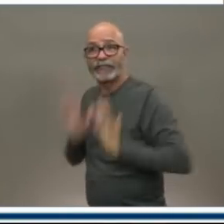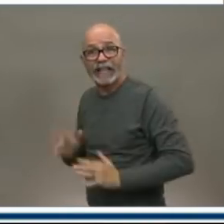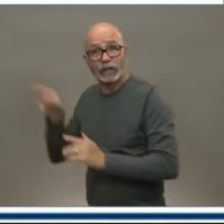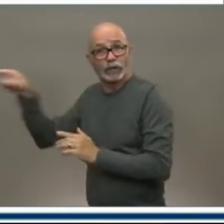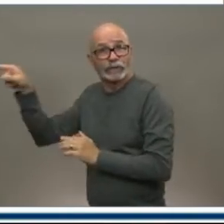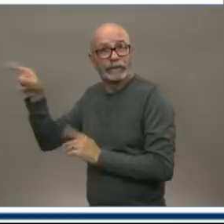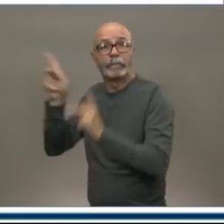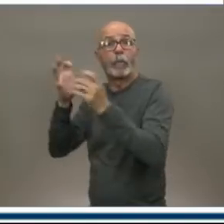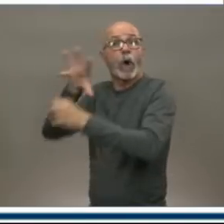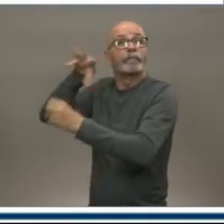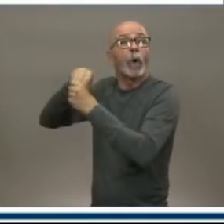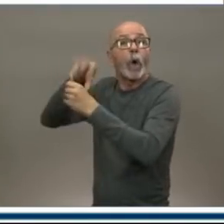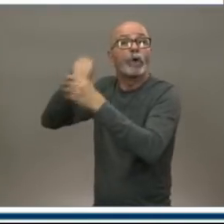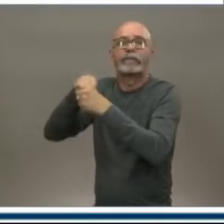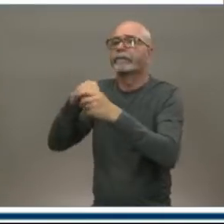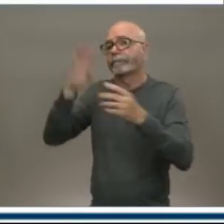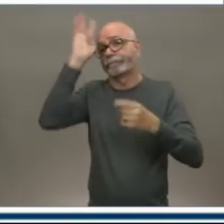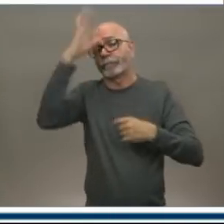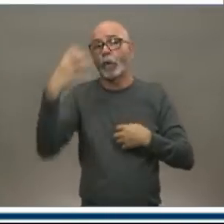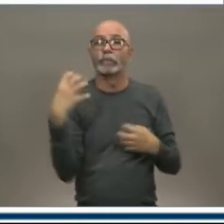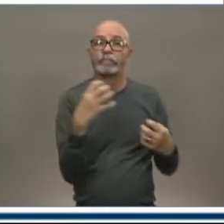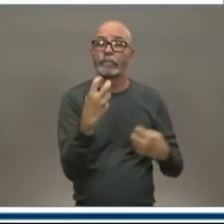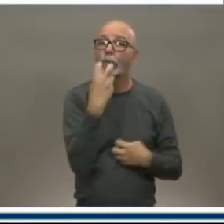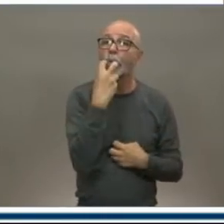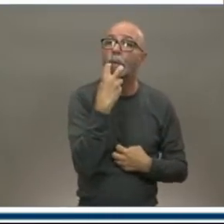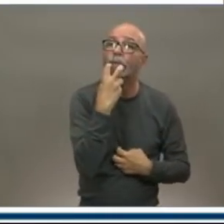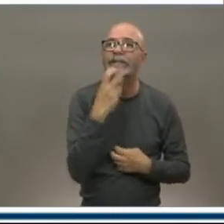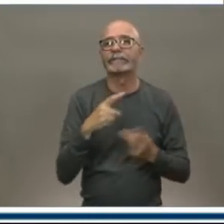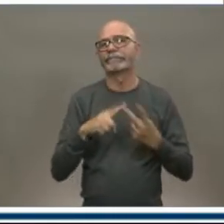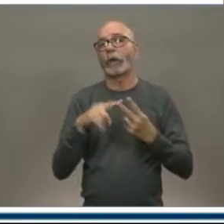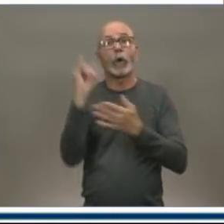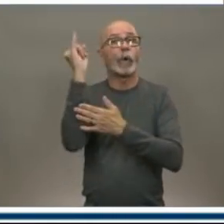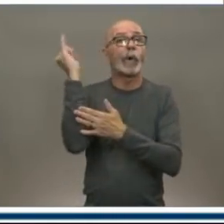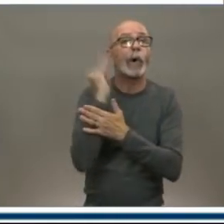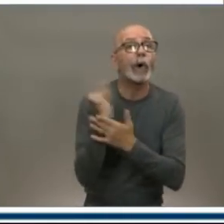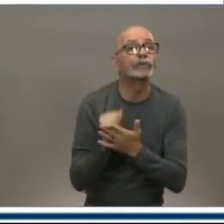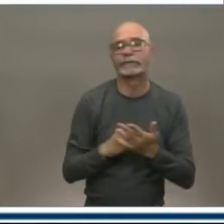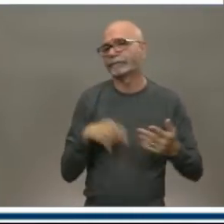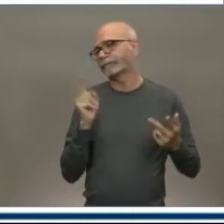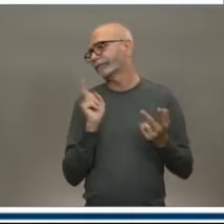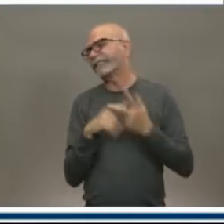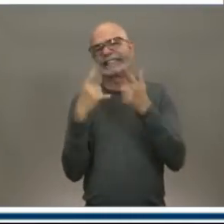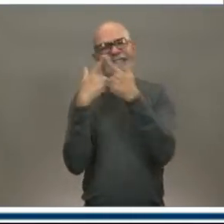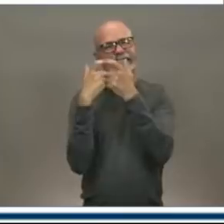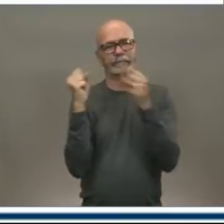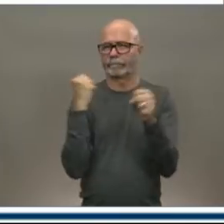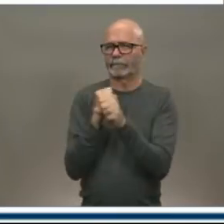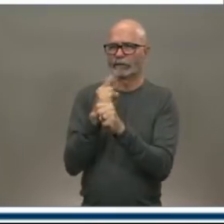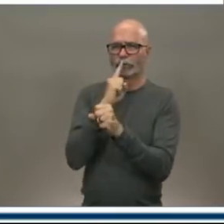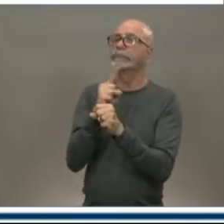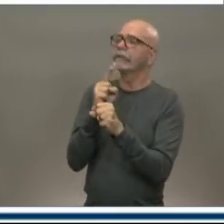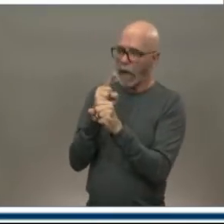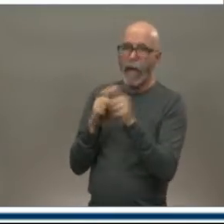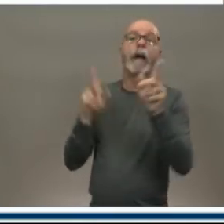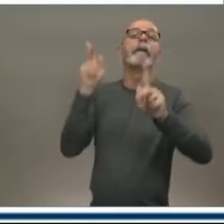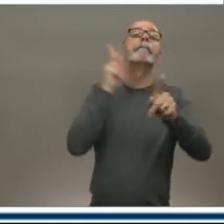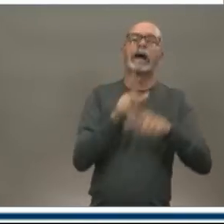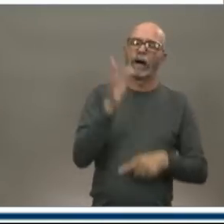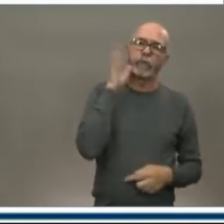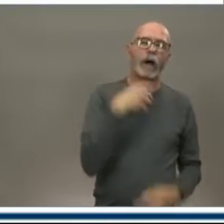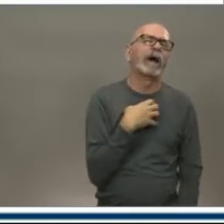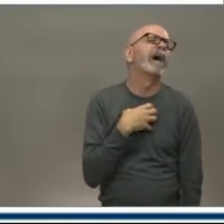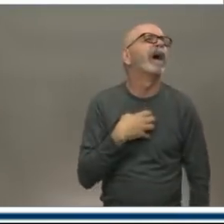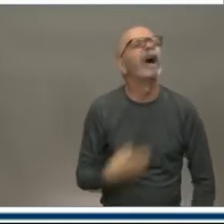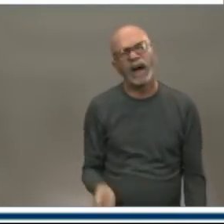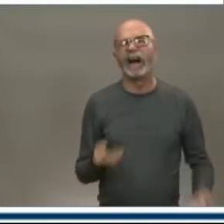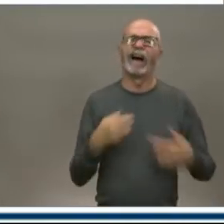other officials, whether it's arts or sports, whatever. I know we're going to get complaints, but parents aren't going to be able